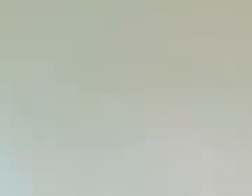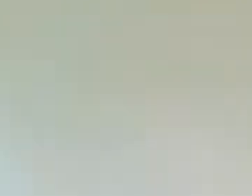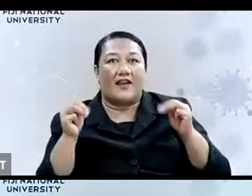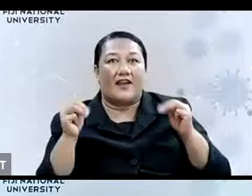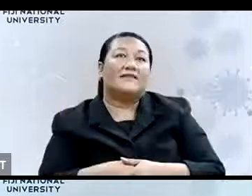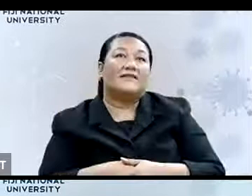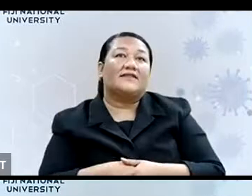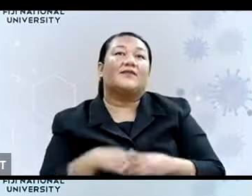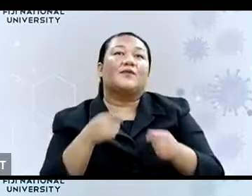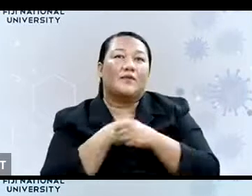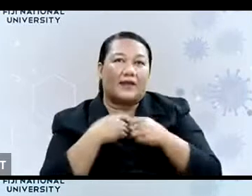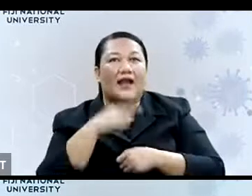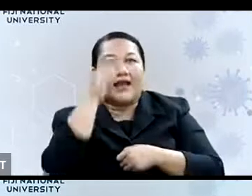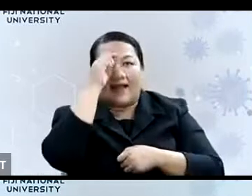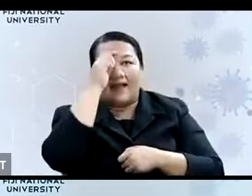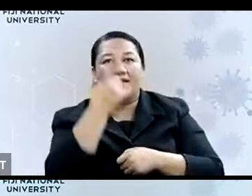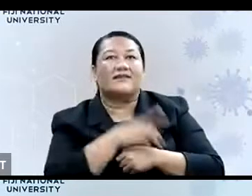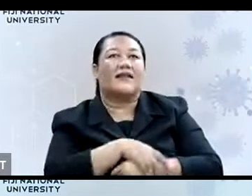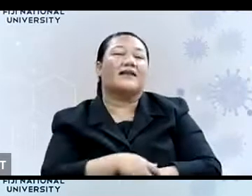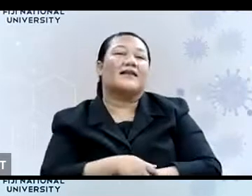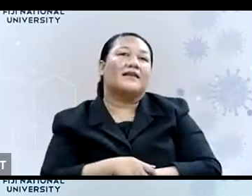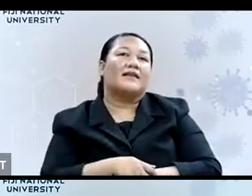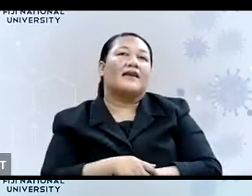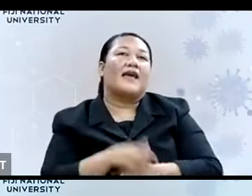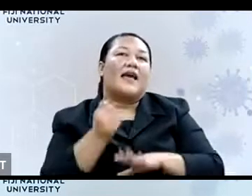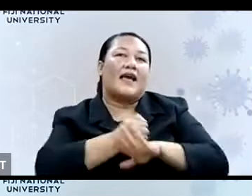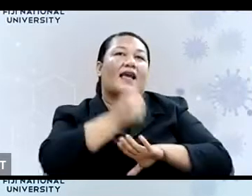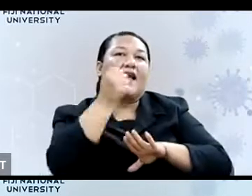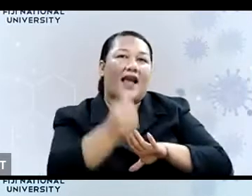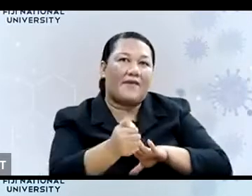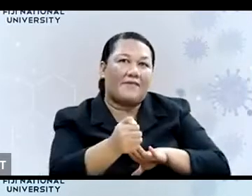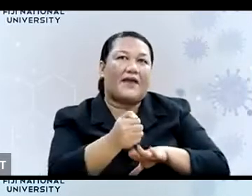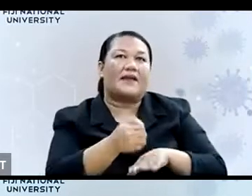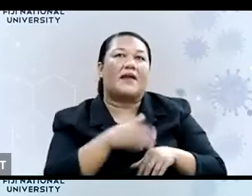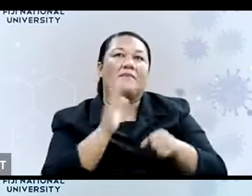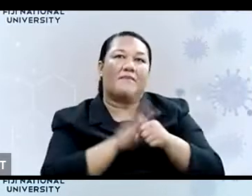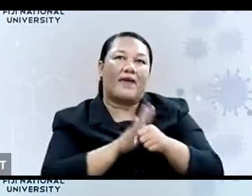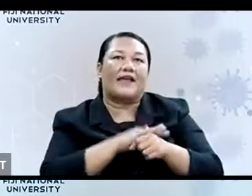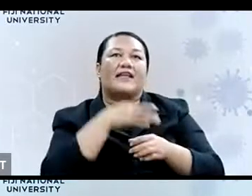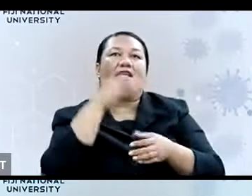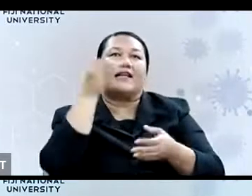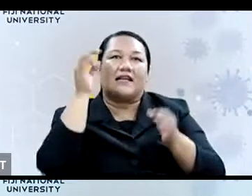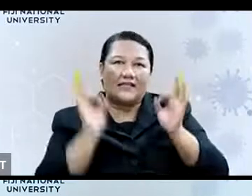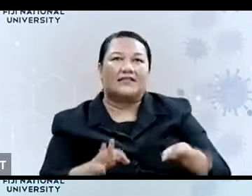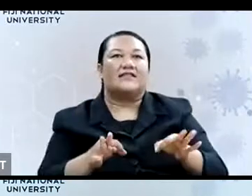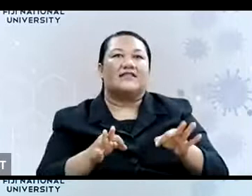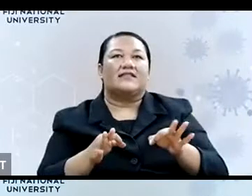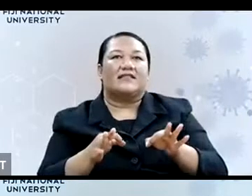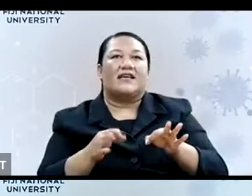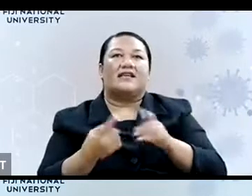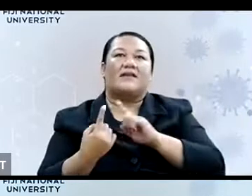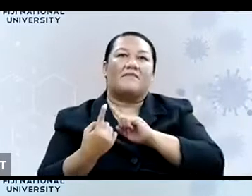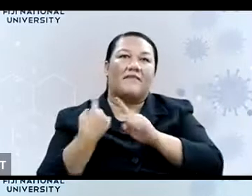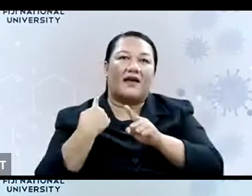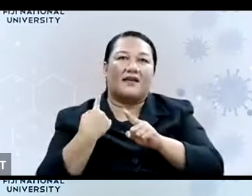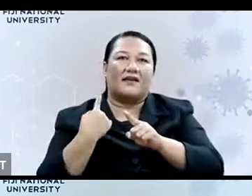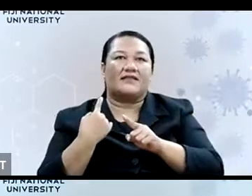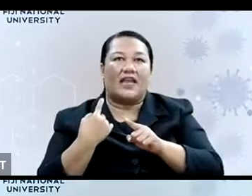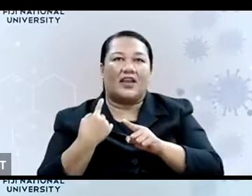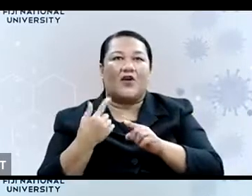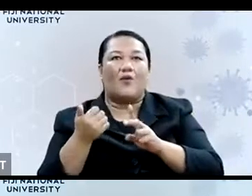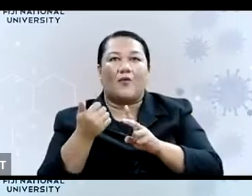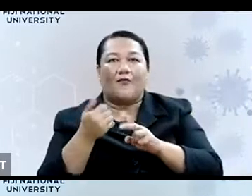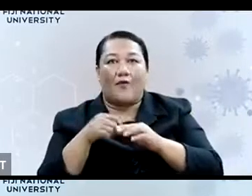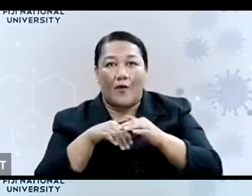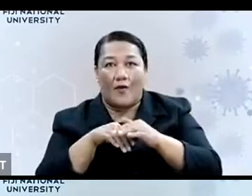we understand that government has made decisions in the past and imposed lockdowns. I think one